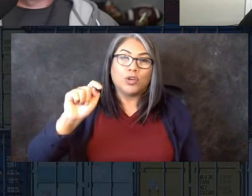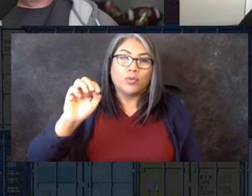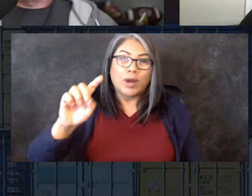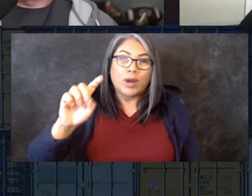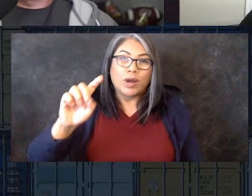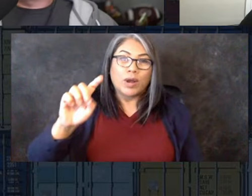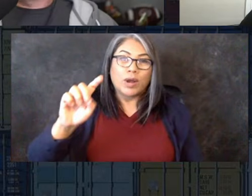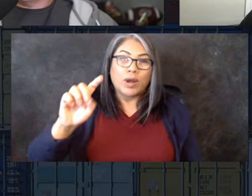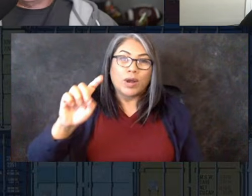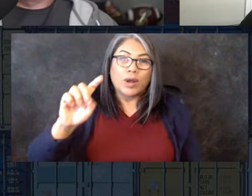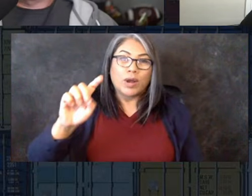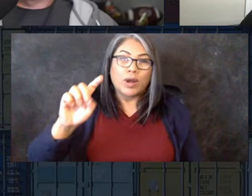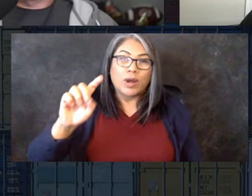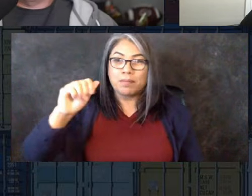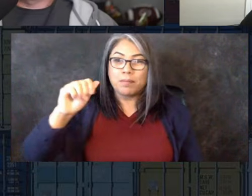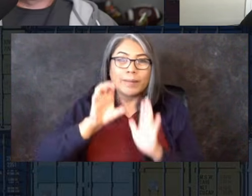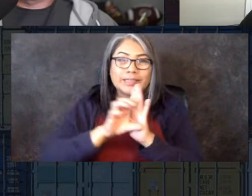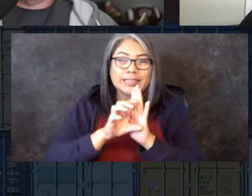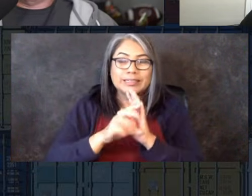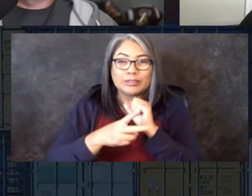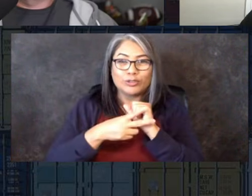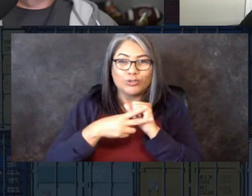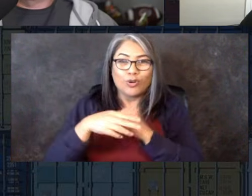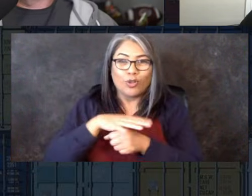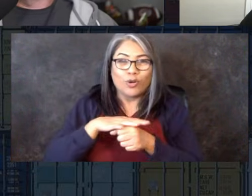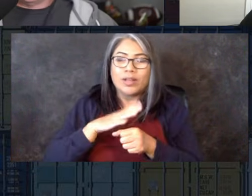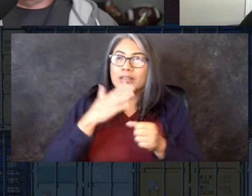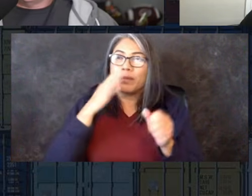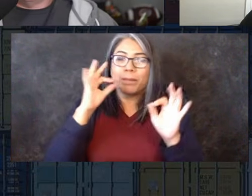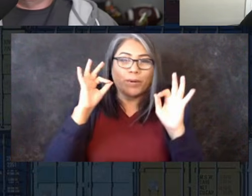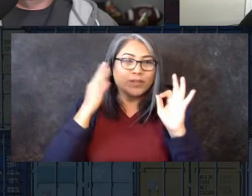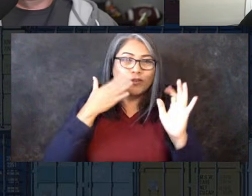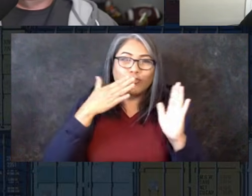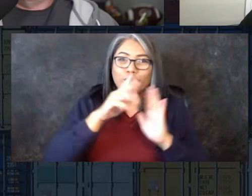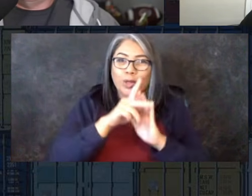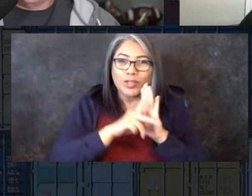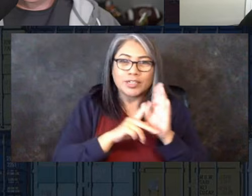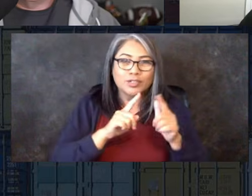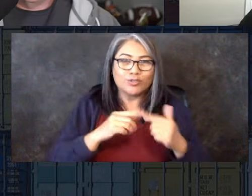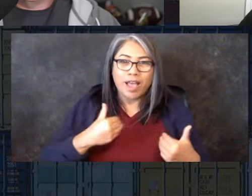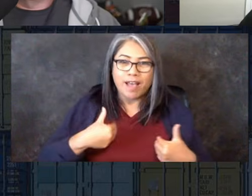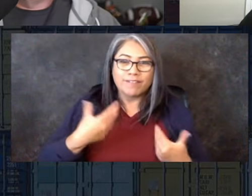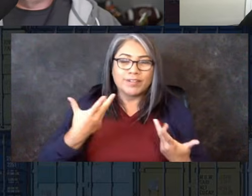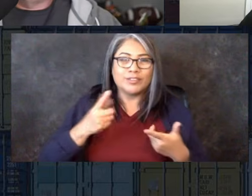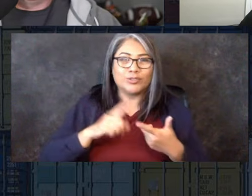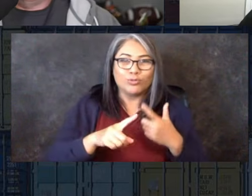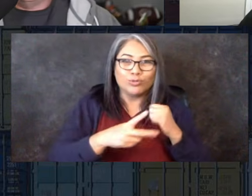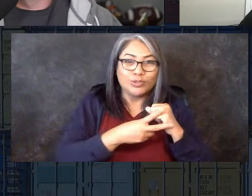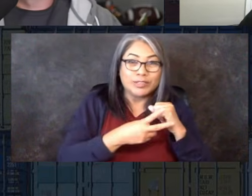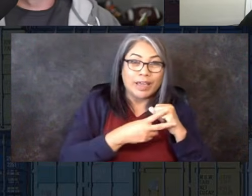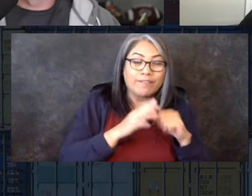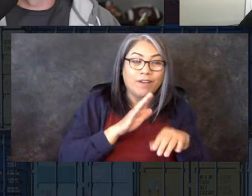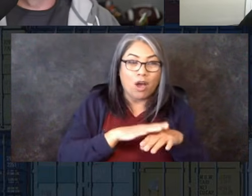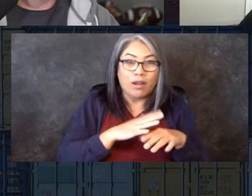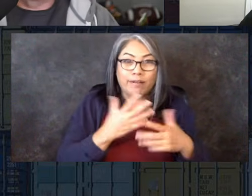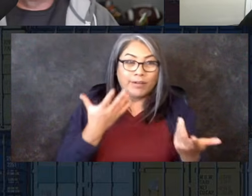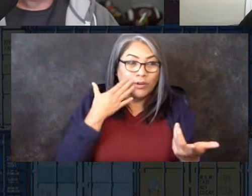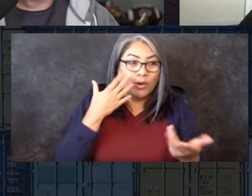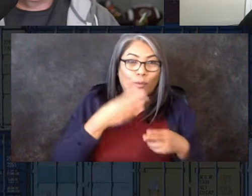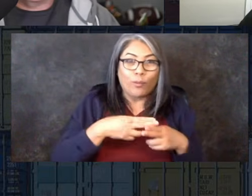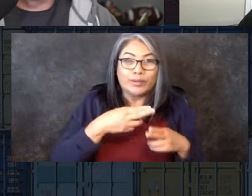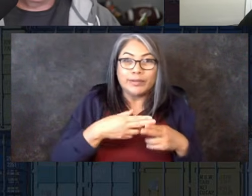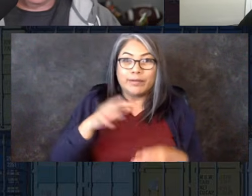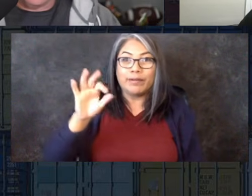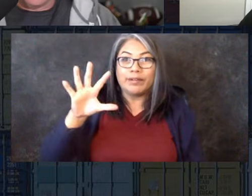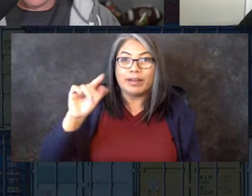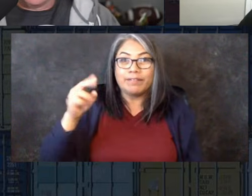images stored locally is a perfectly good policy to have, just to save on, your, what's it called, 95th